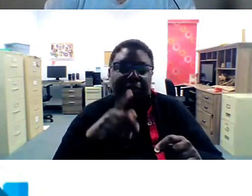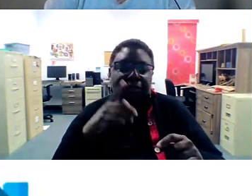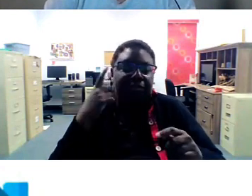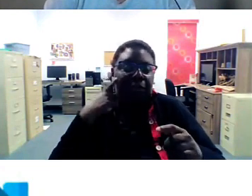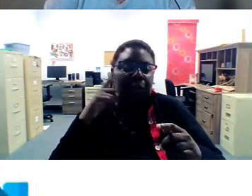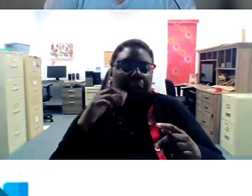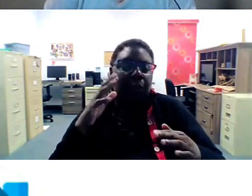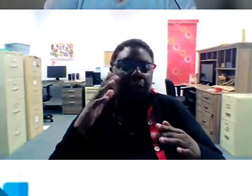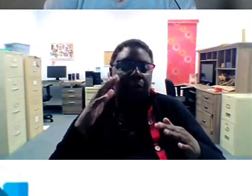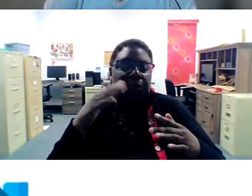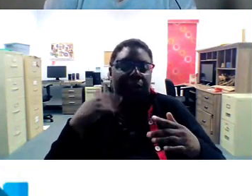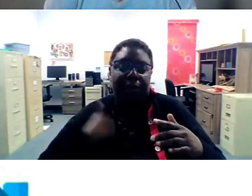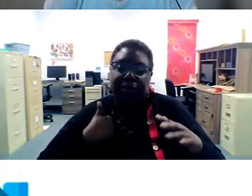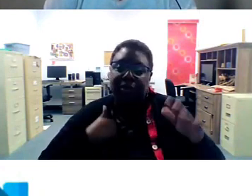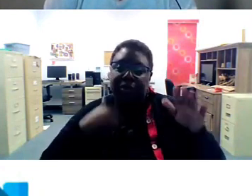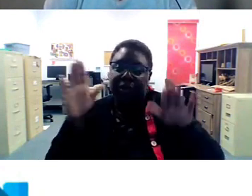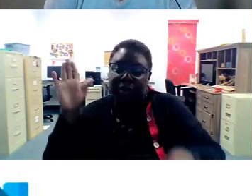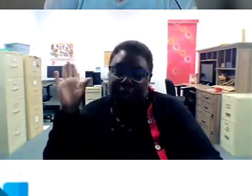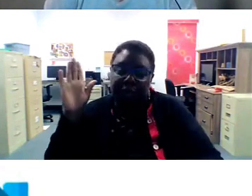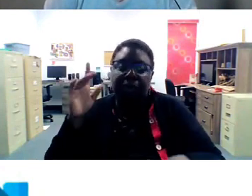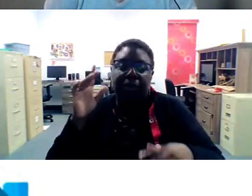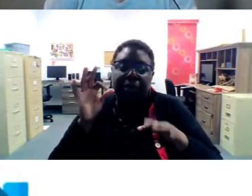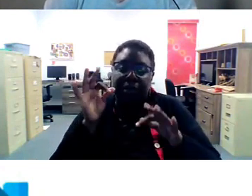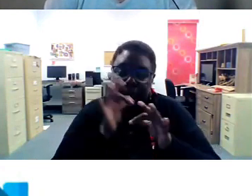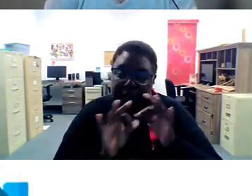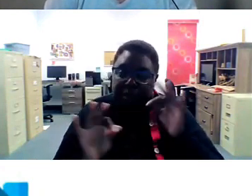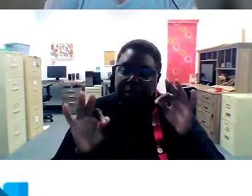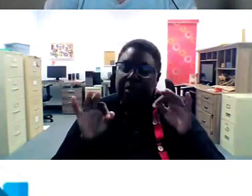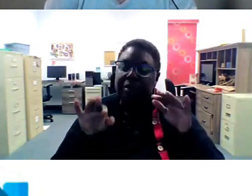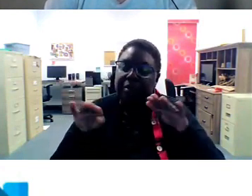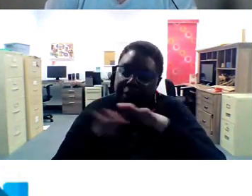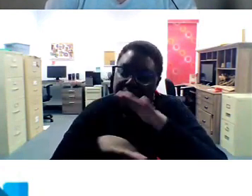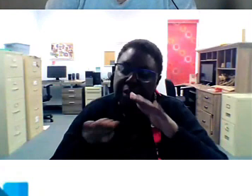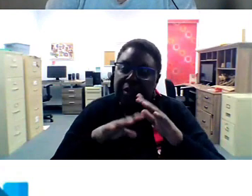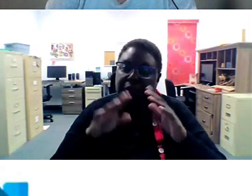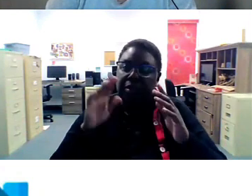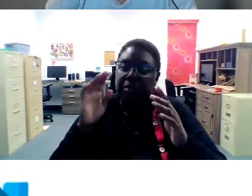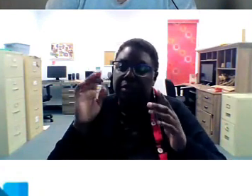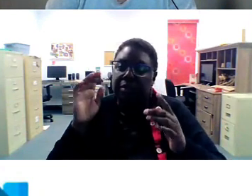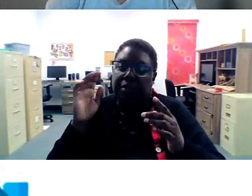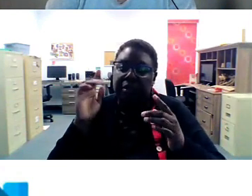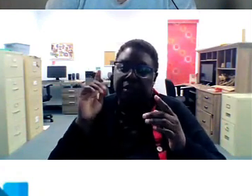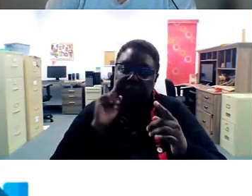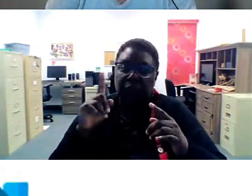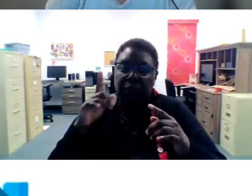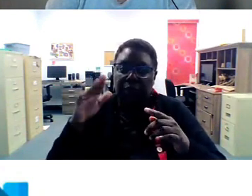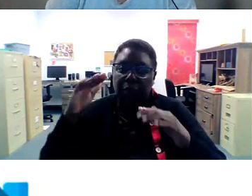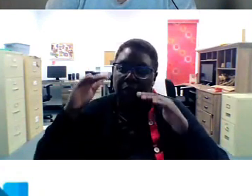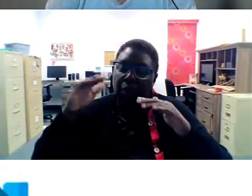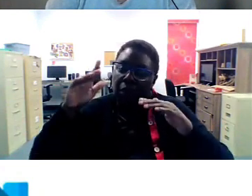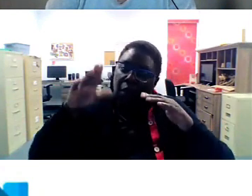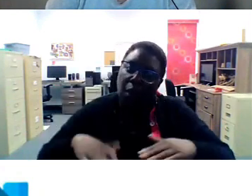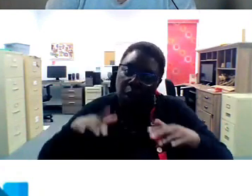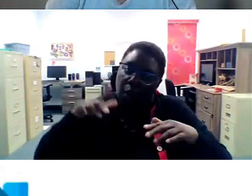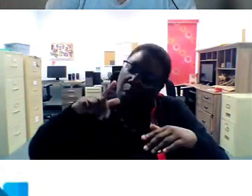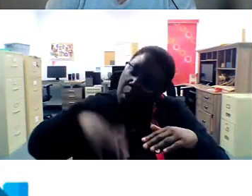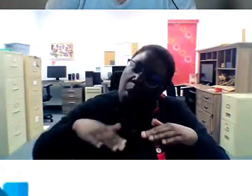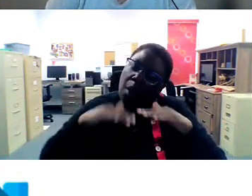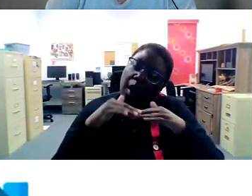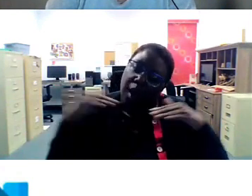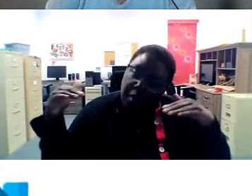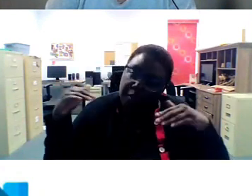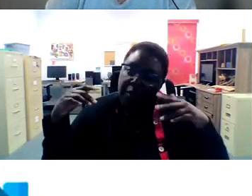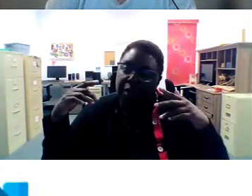Yeah, I had actually mentioned to Monica, you know, for us, we need to keep things simple